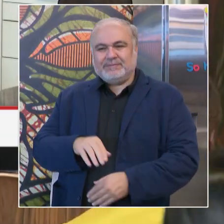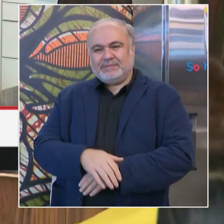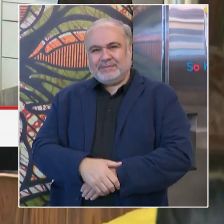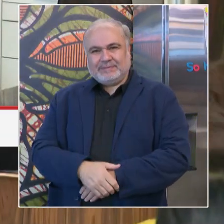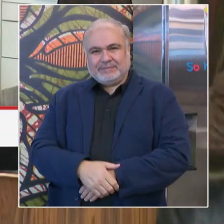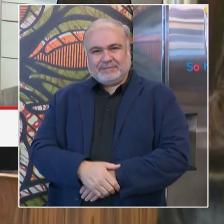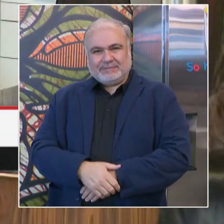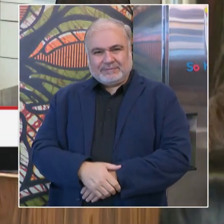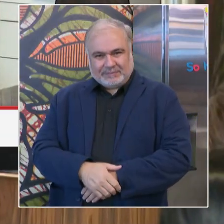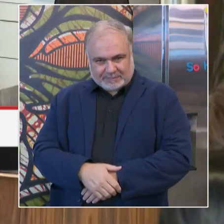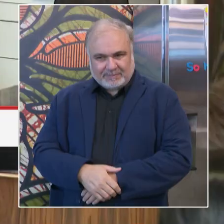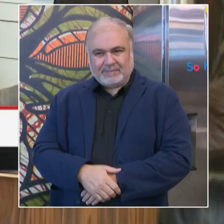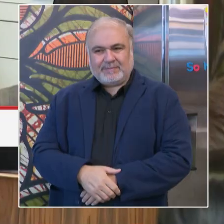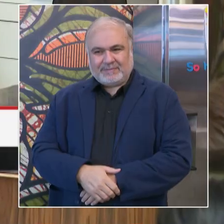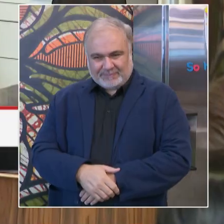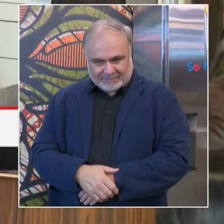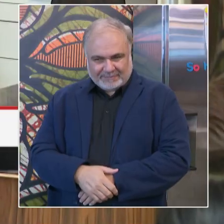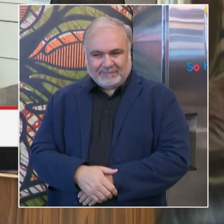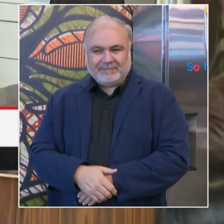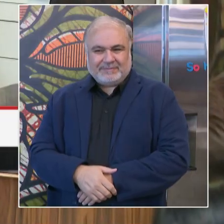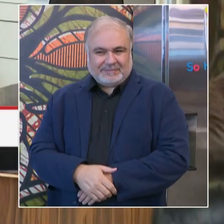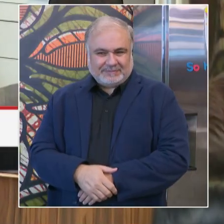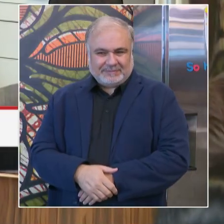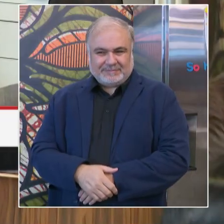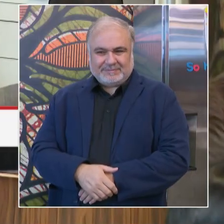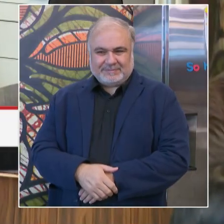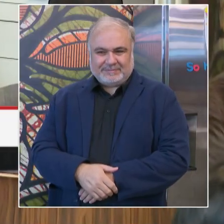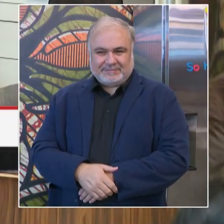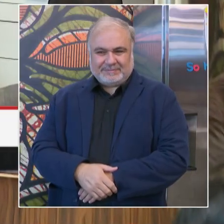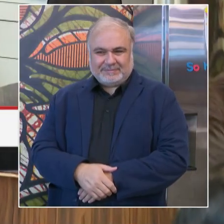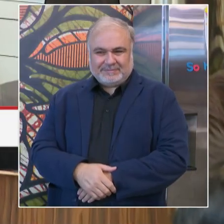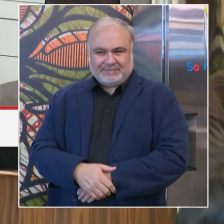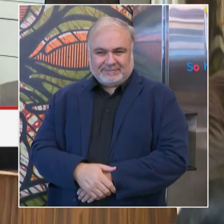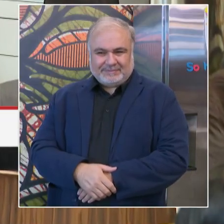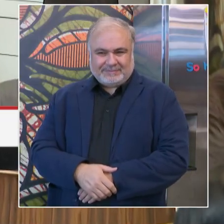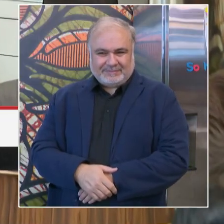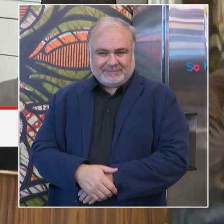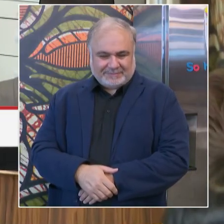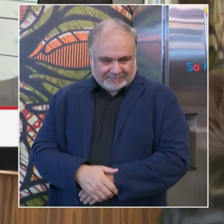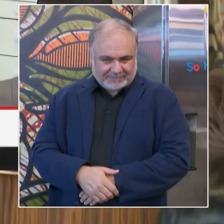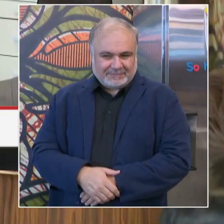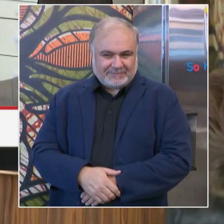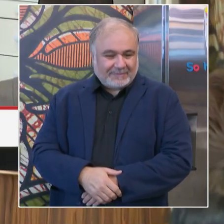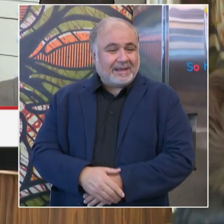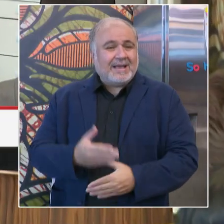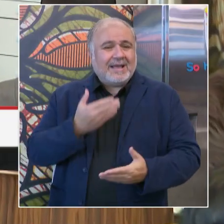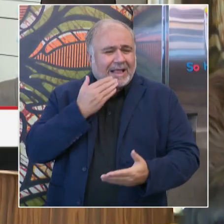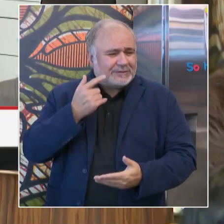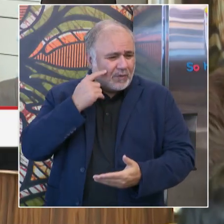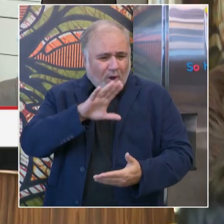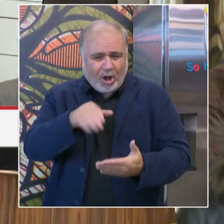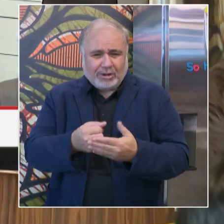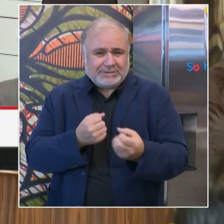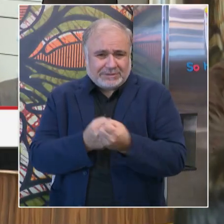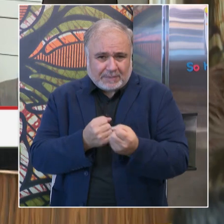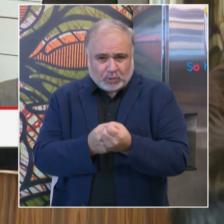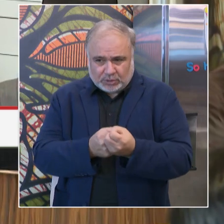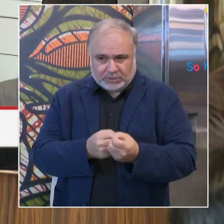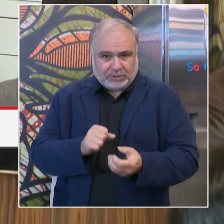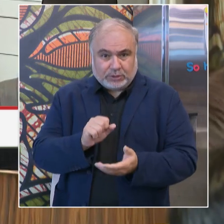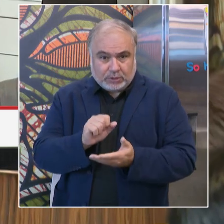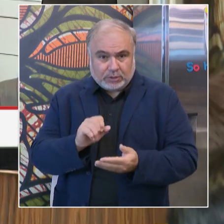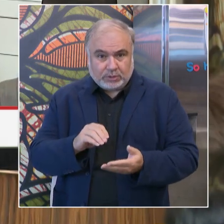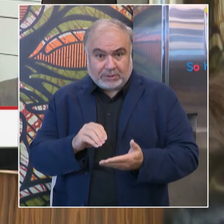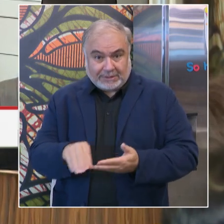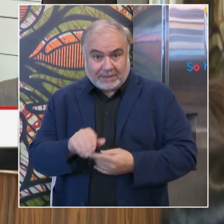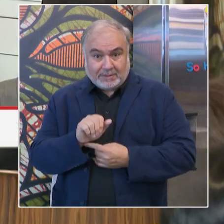And now to everyone here today for supporting students, for supporting the youth, to making them be something. Now it's my honor to introduce someone who was once